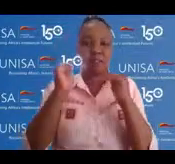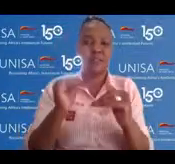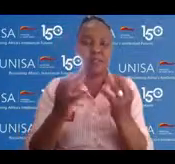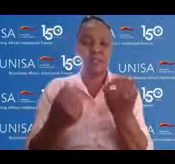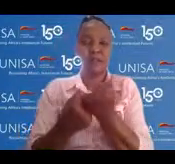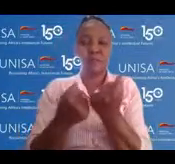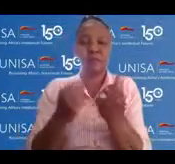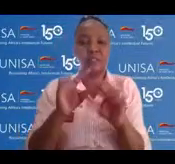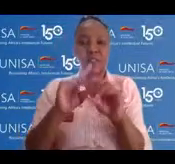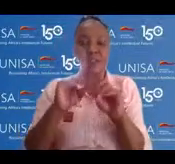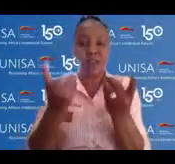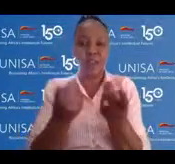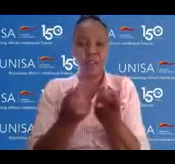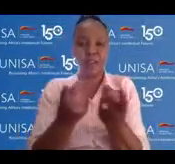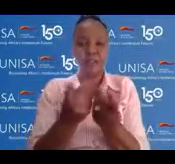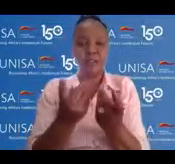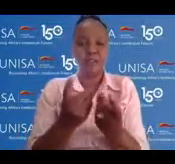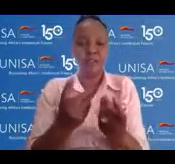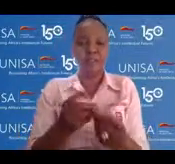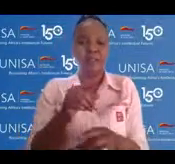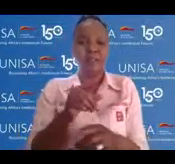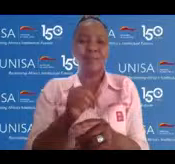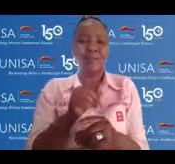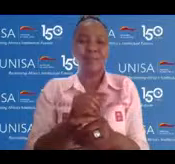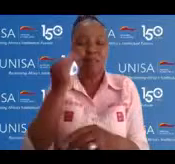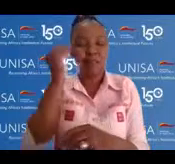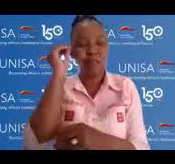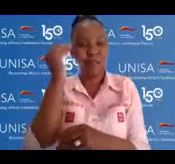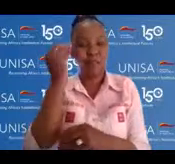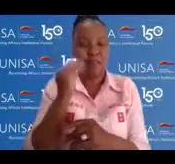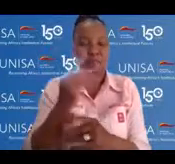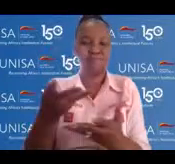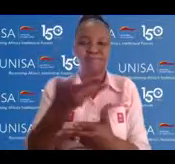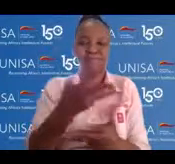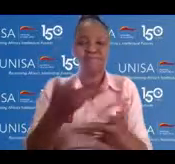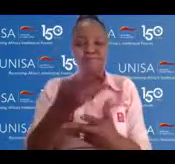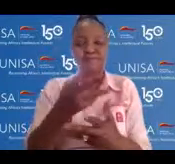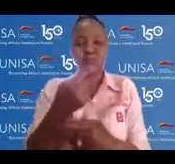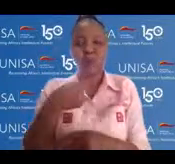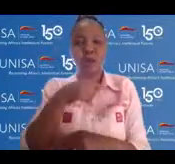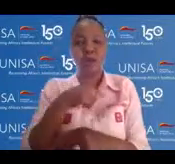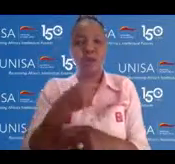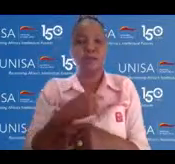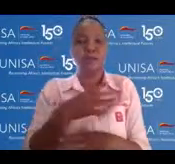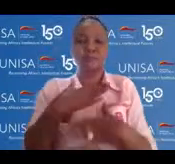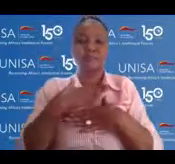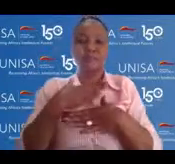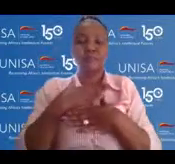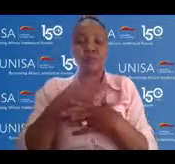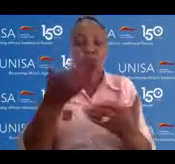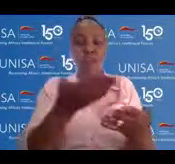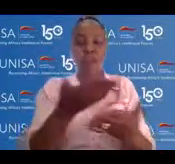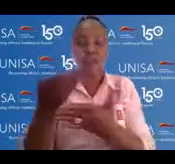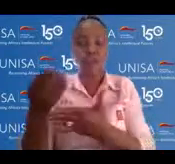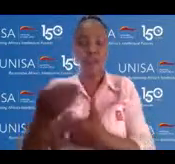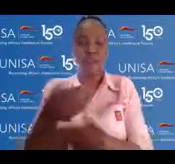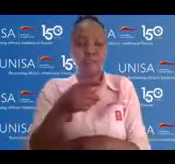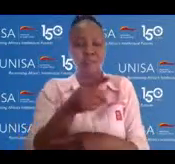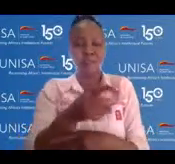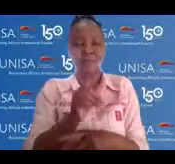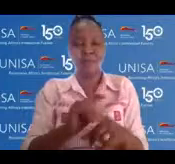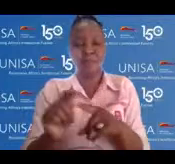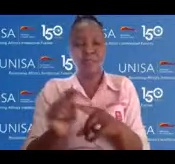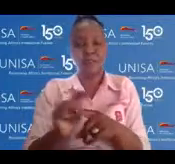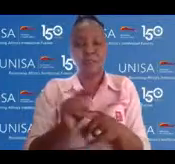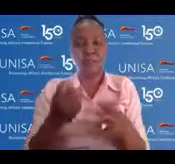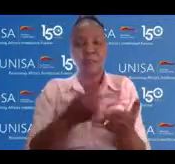to really make this an interesting and engaging session for us. So it's really a pleasure to welcome you to this crucial training session as we prepare for the